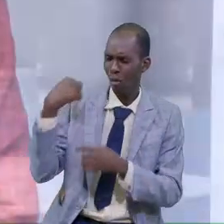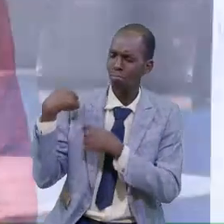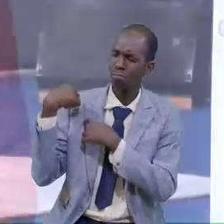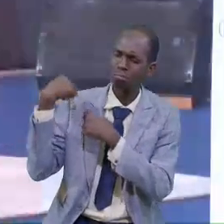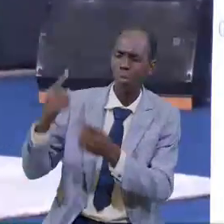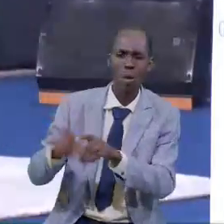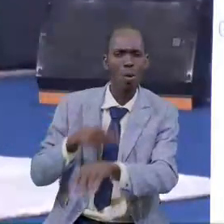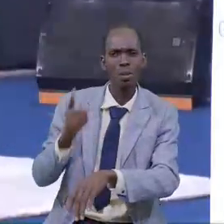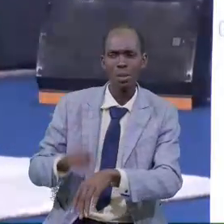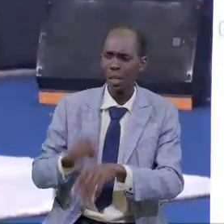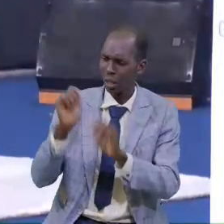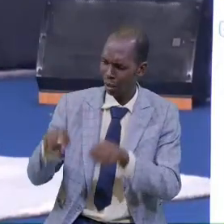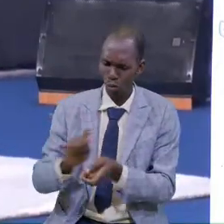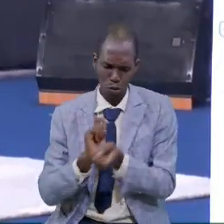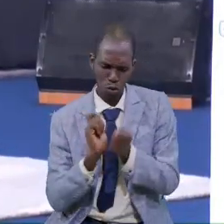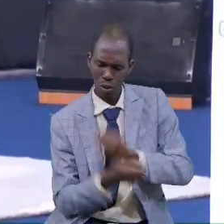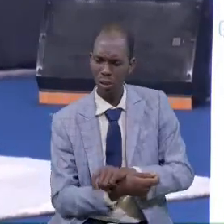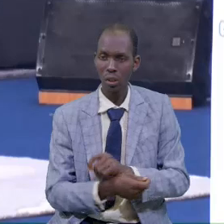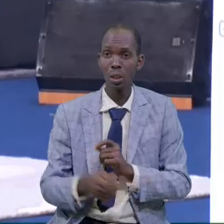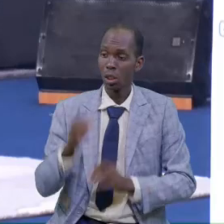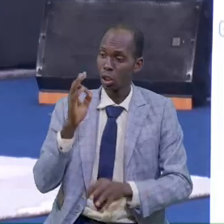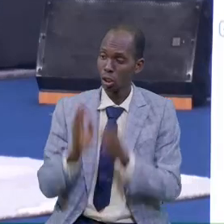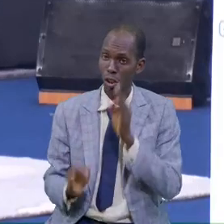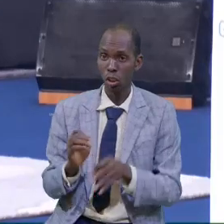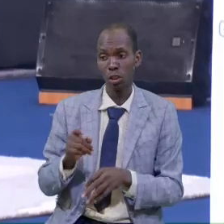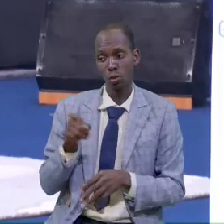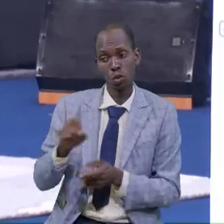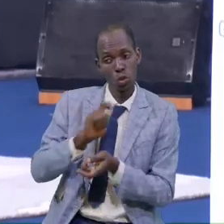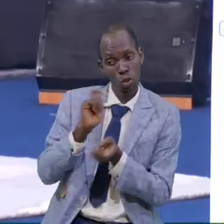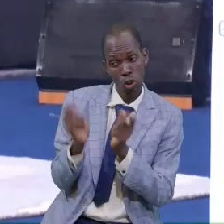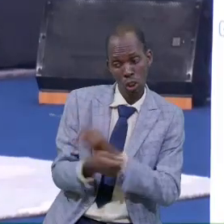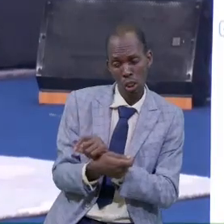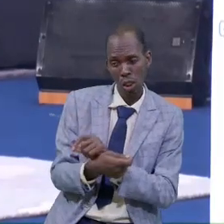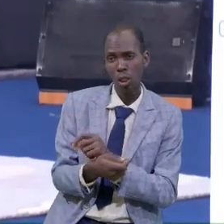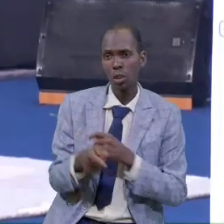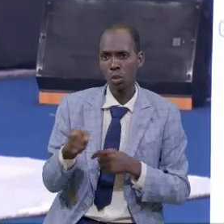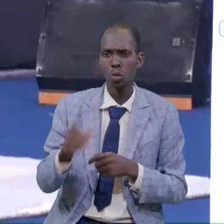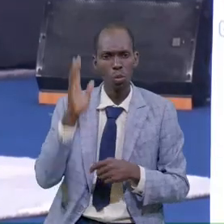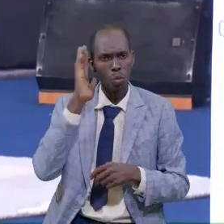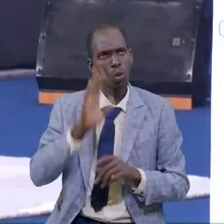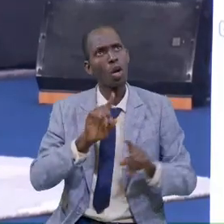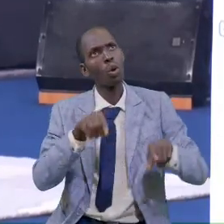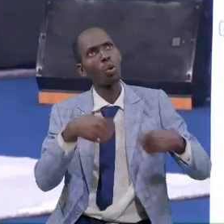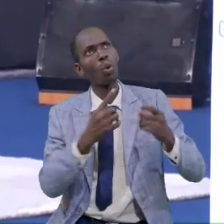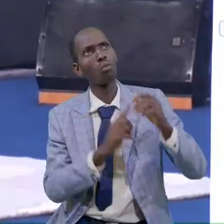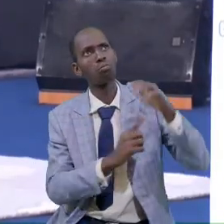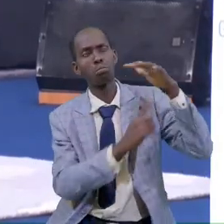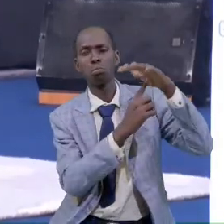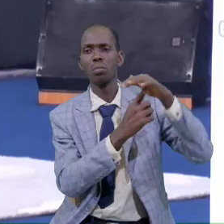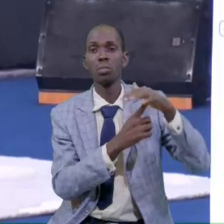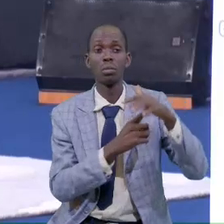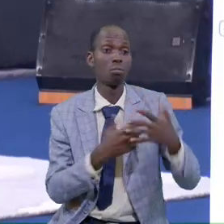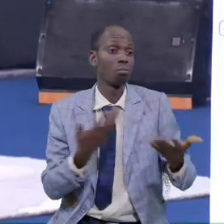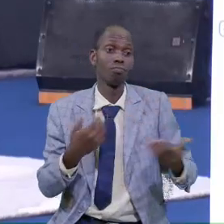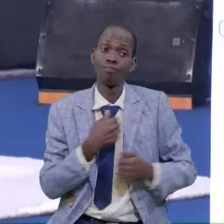you change? If you change, you will climb up. I'm sorry.